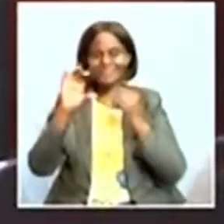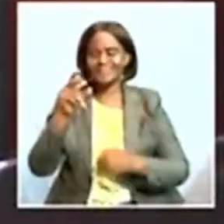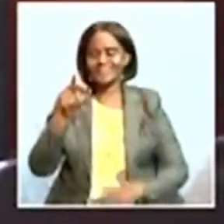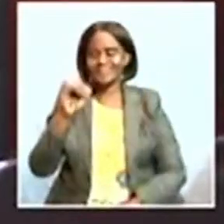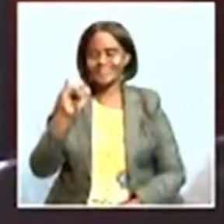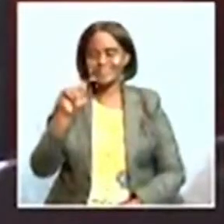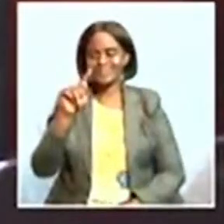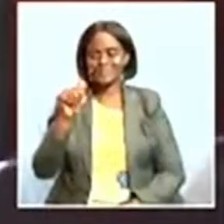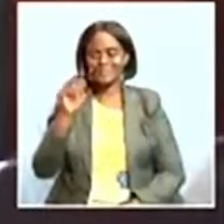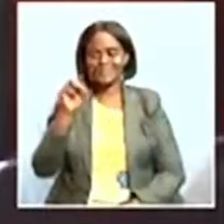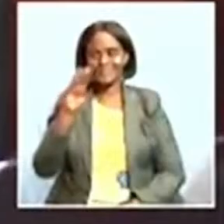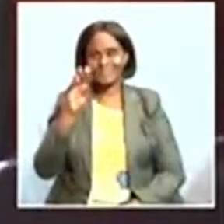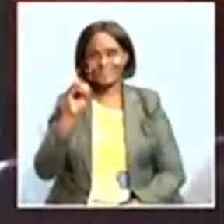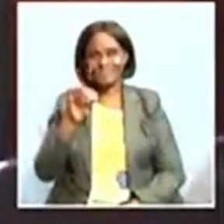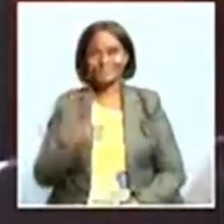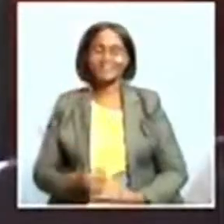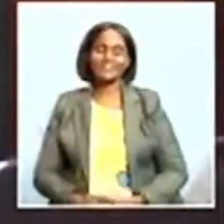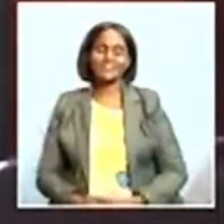Chitambo.